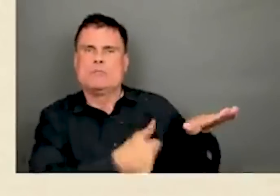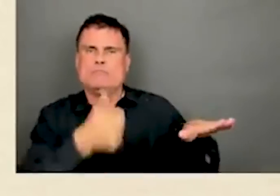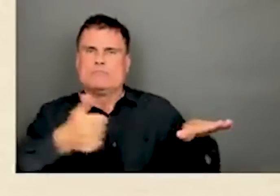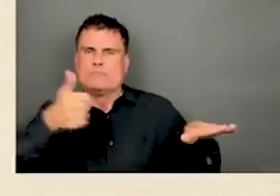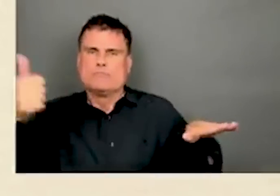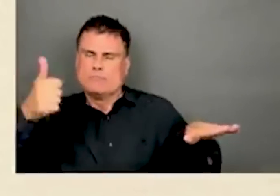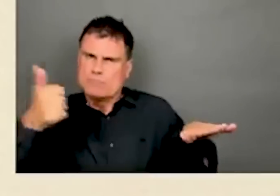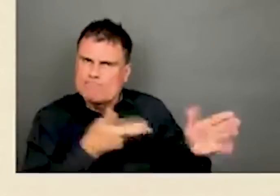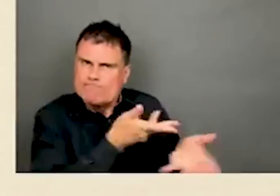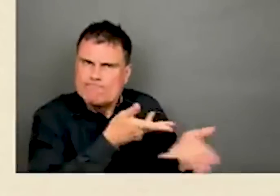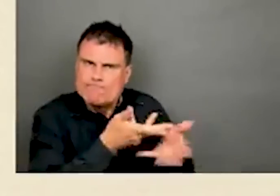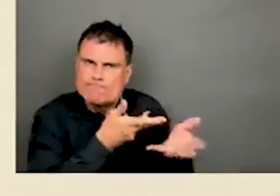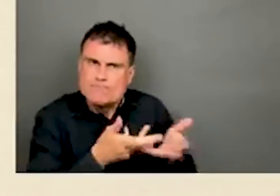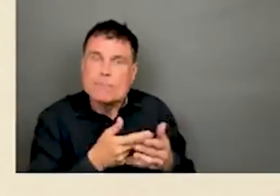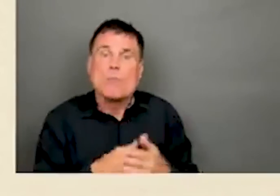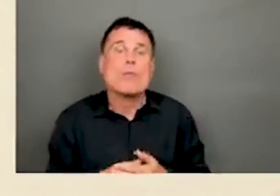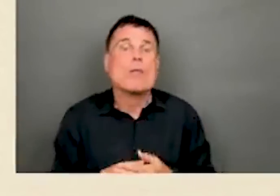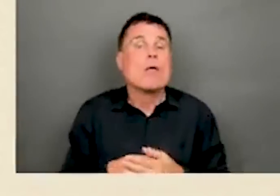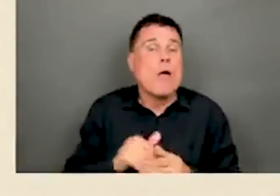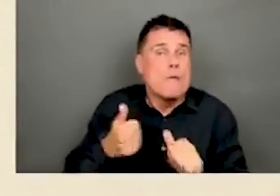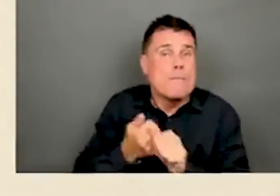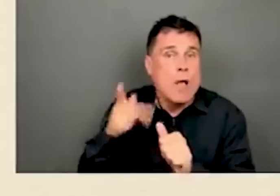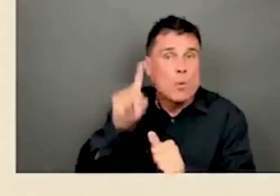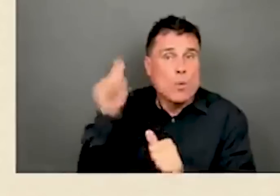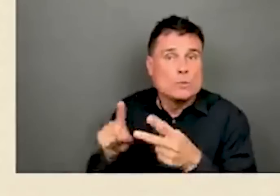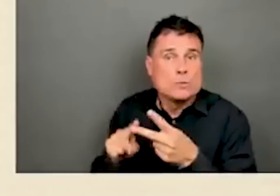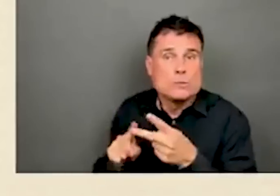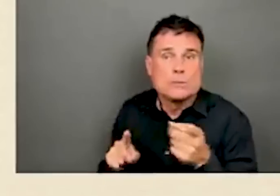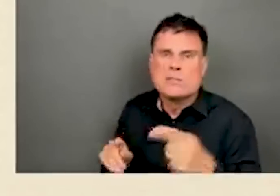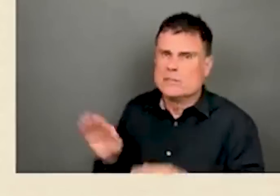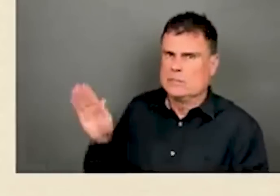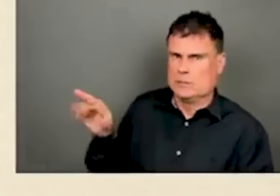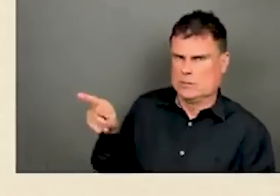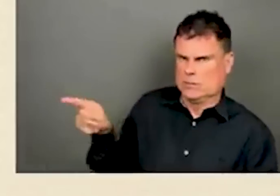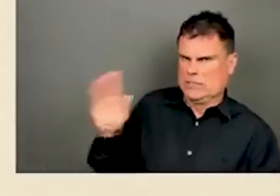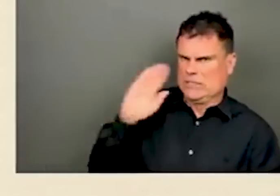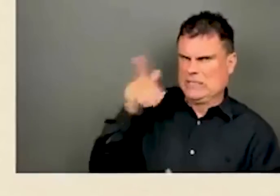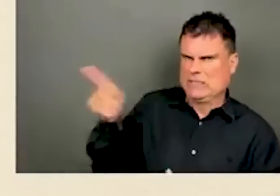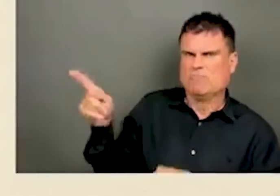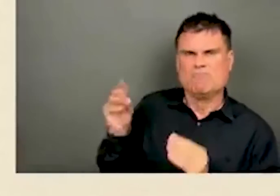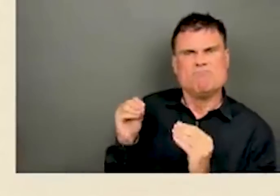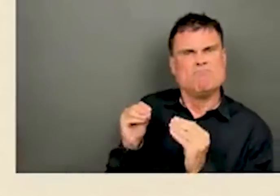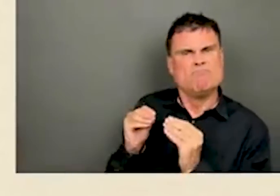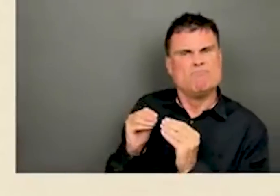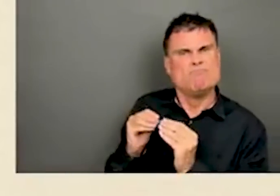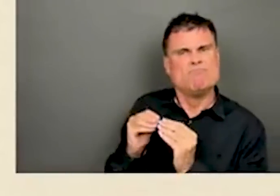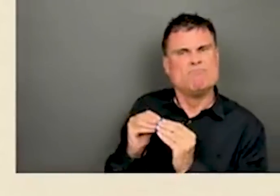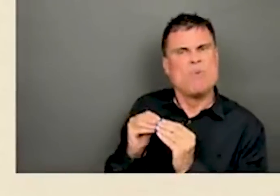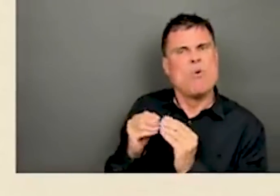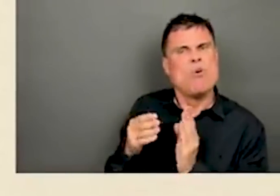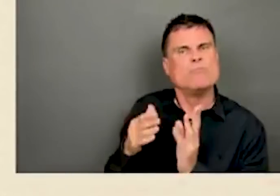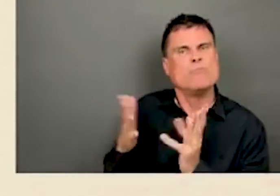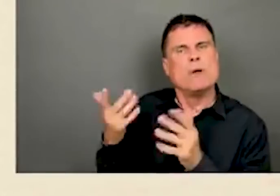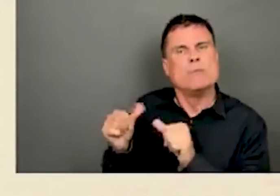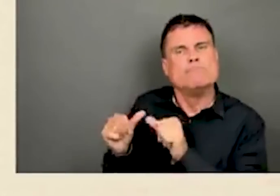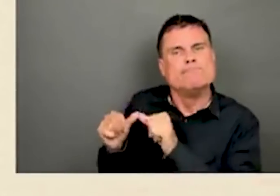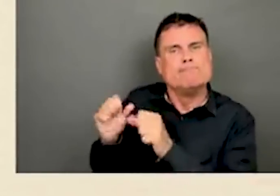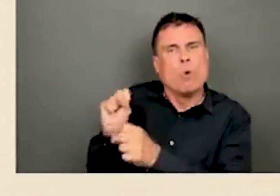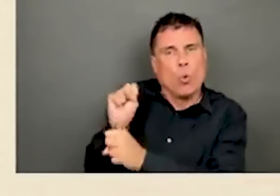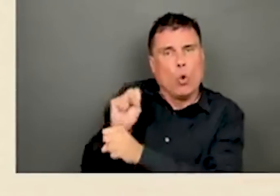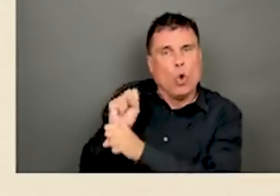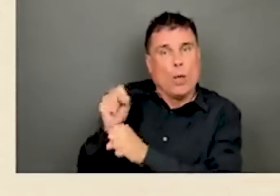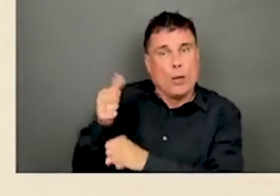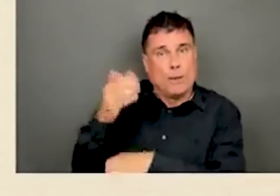You'll obviously serve until the new leader comes into place, but getting things done between now and then may be hard. Are you worried you're walking